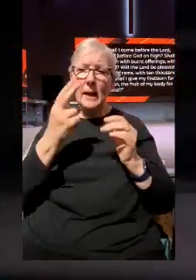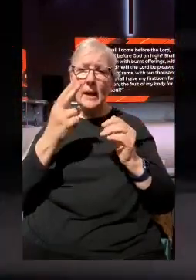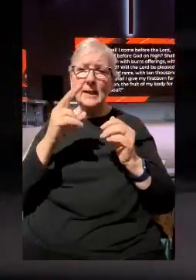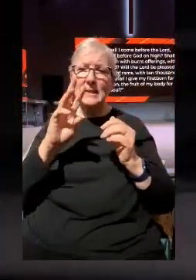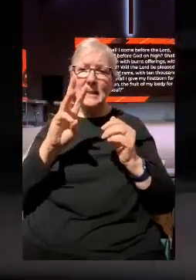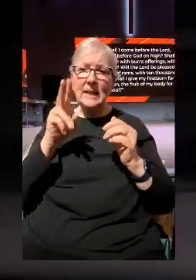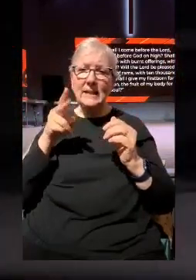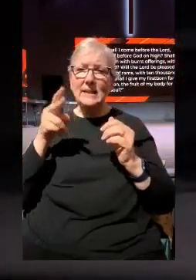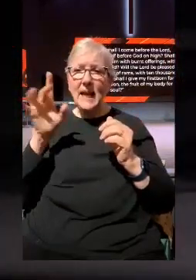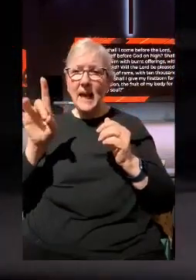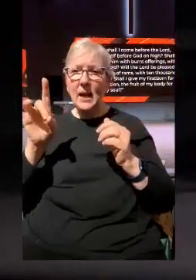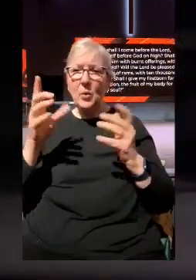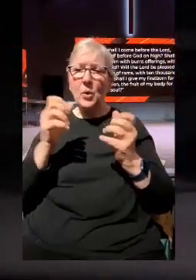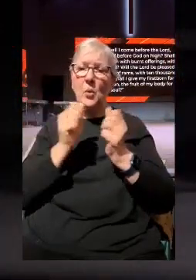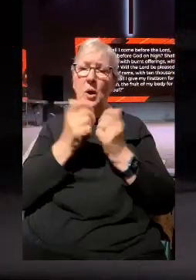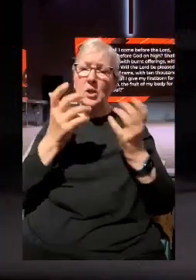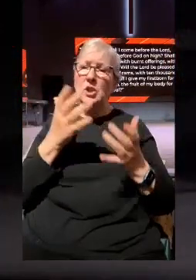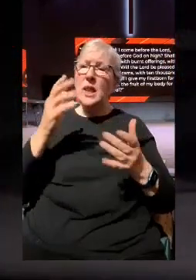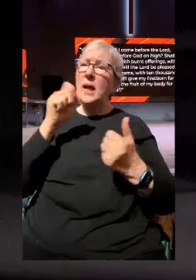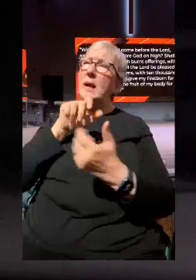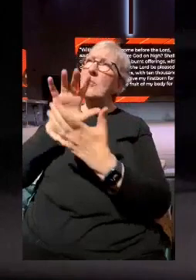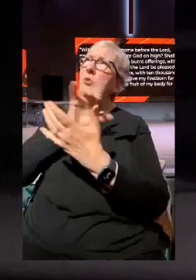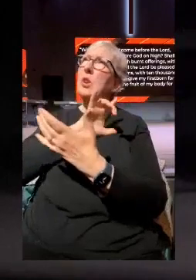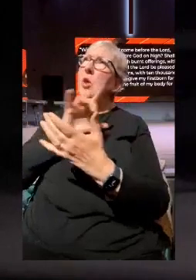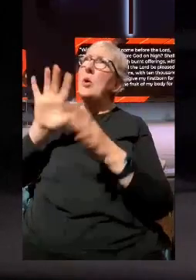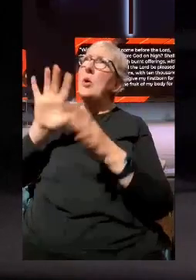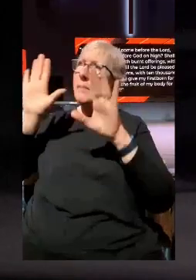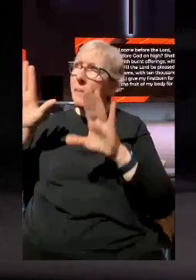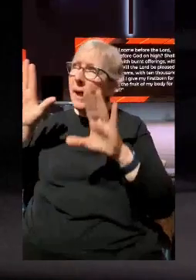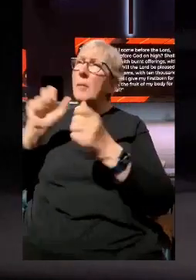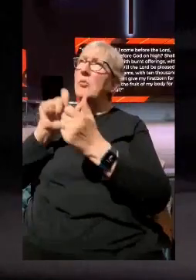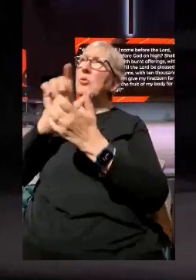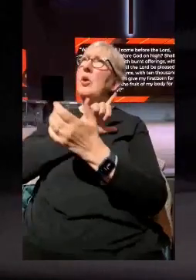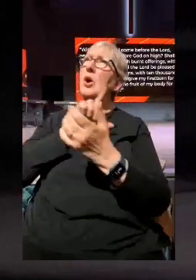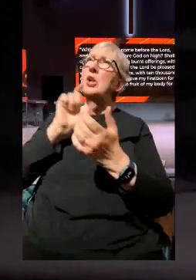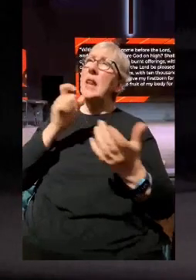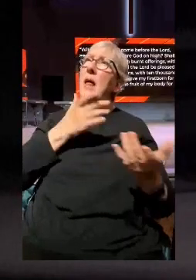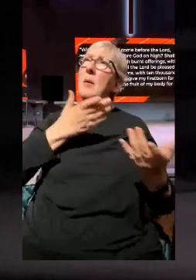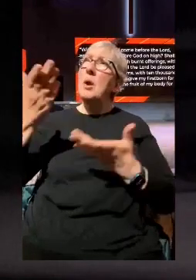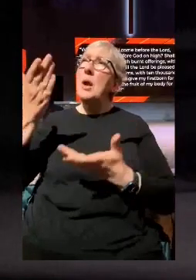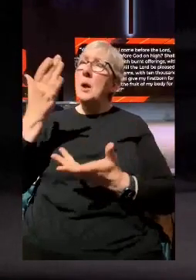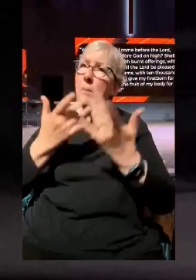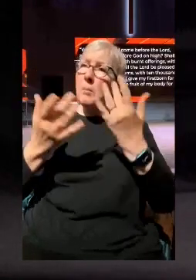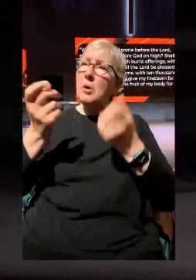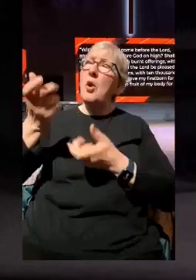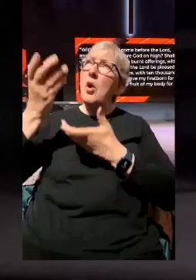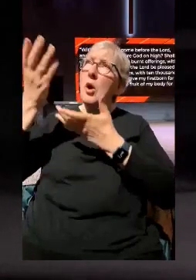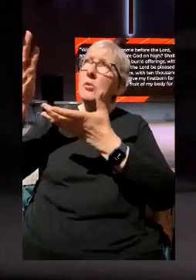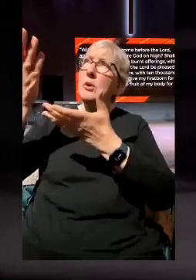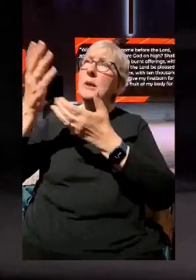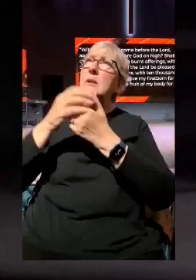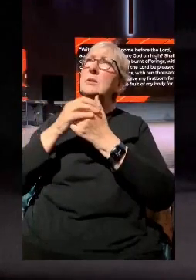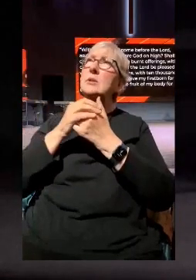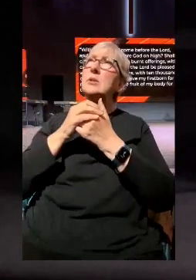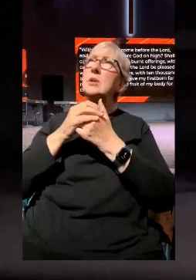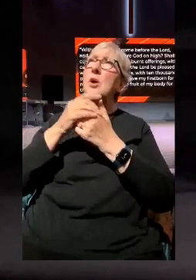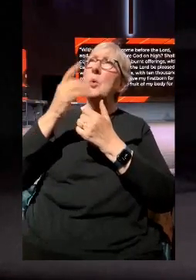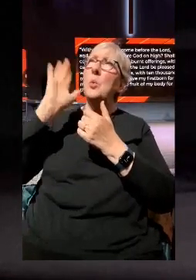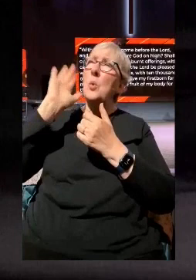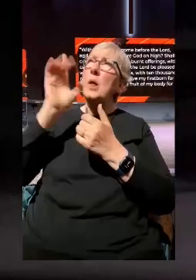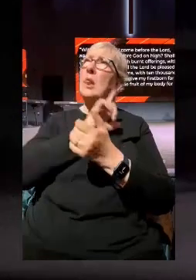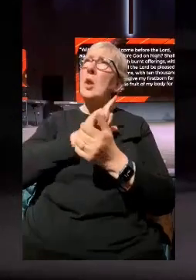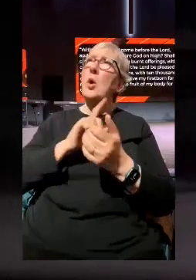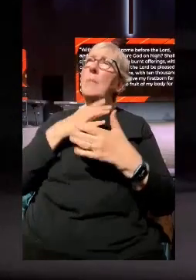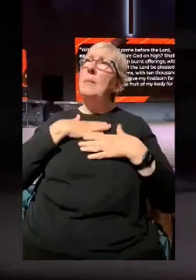the Lord and bow myself before God on high? Shall I come before him with burnt offerings, with calves a year old? Will the Lord be pleased with thousands